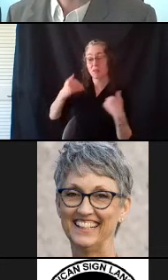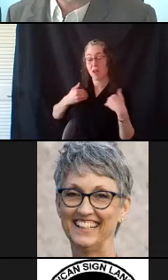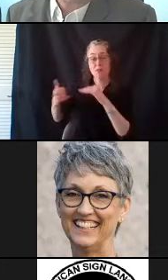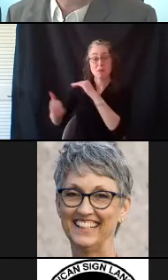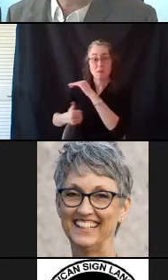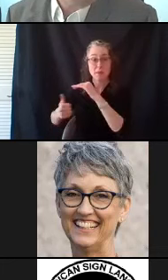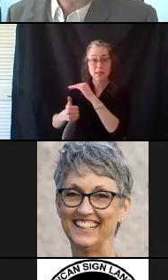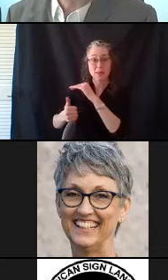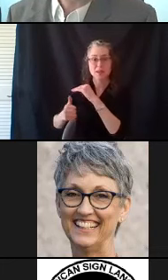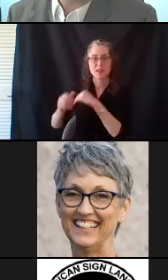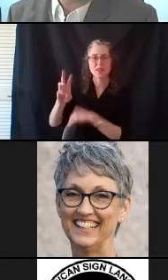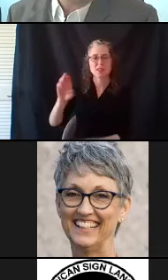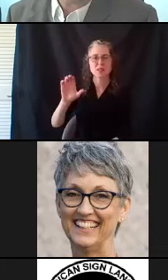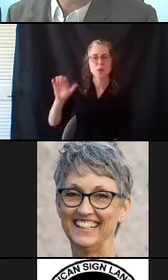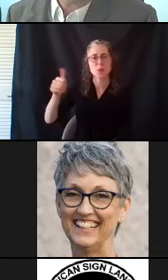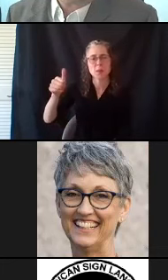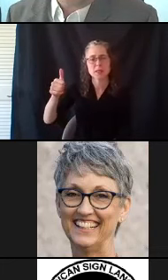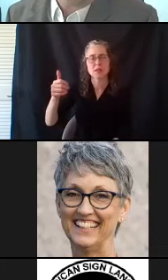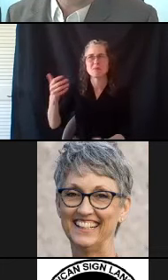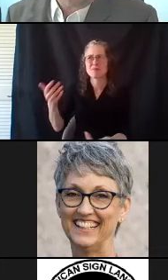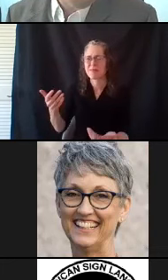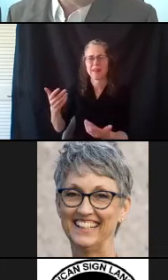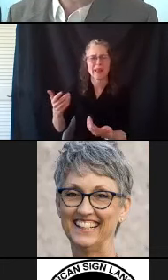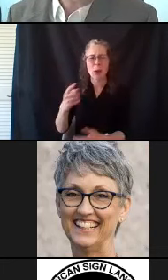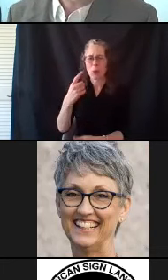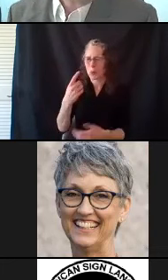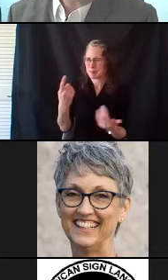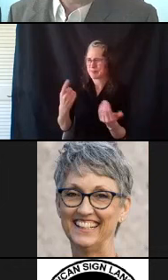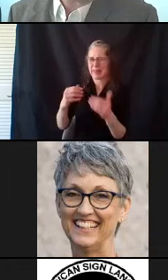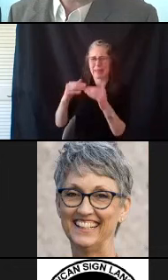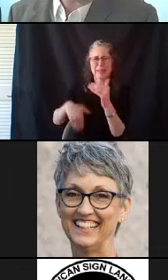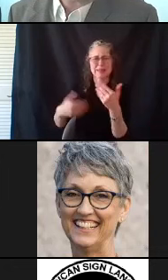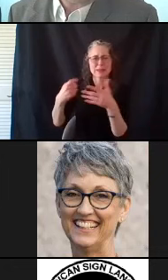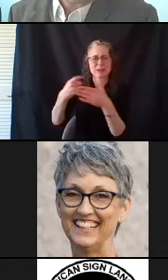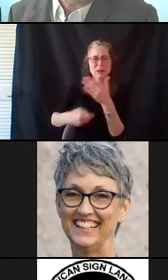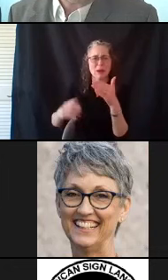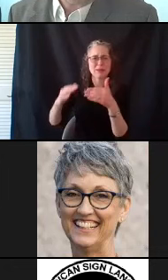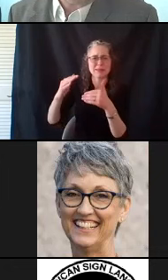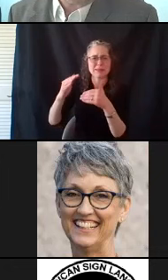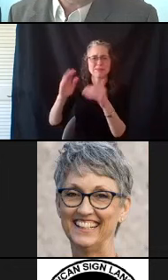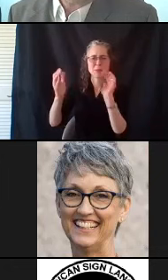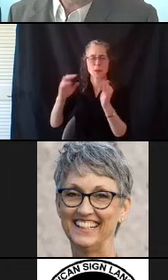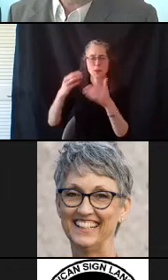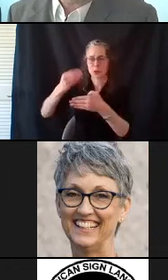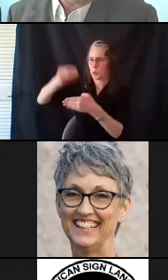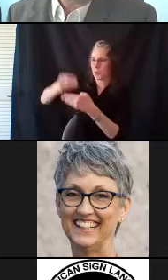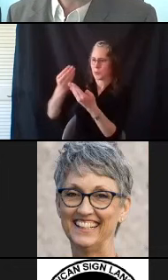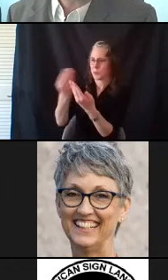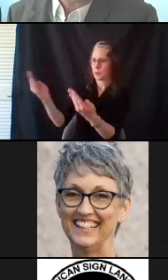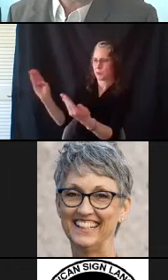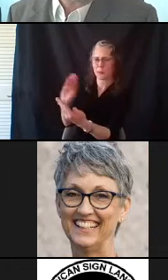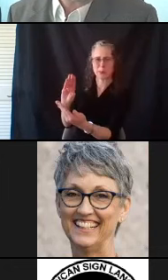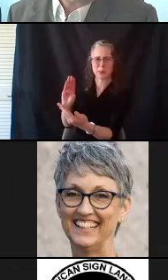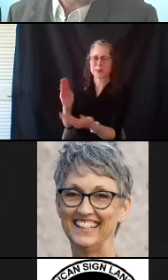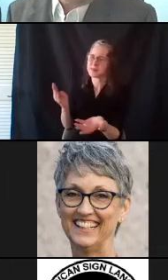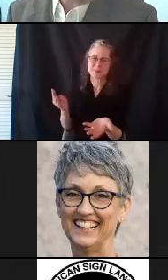And that's less than a cost of one single bay window added. So for folks with disabilities, you